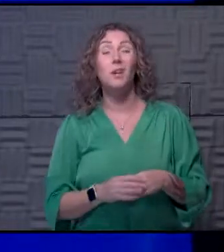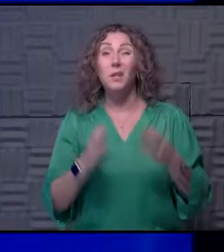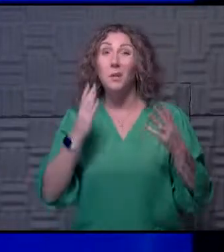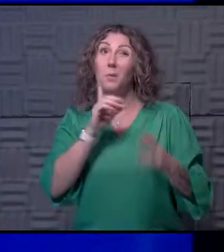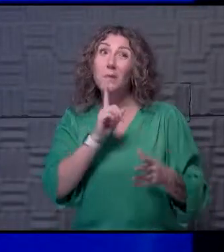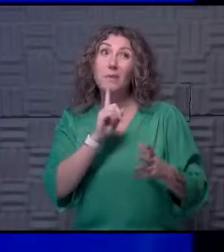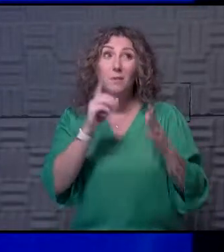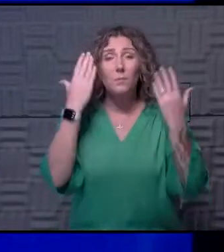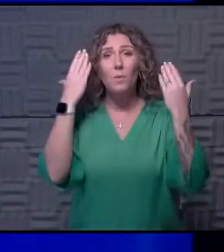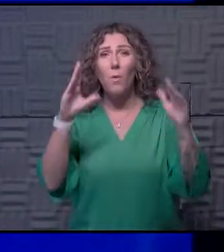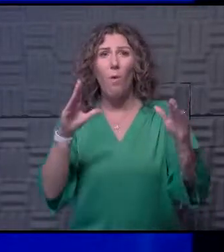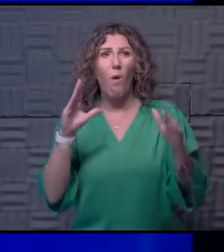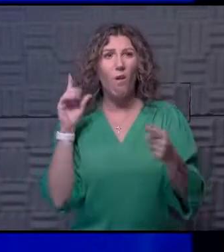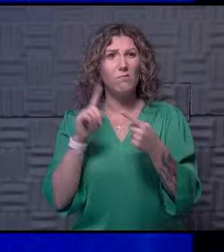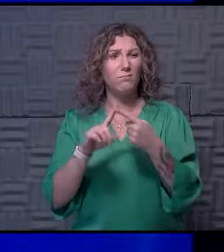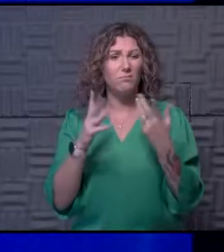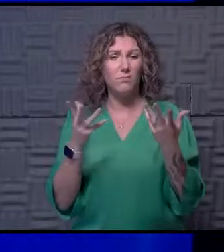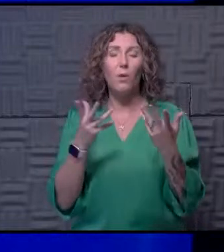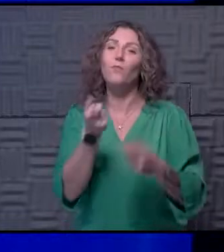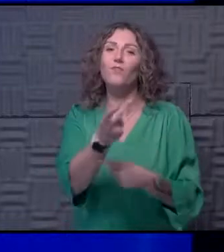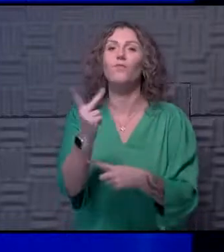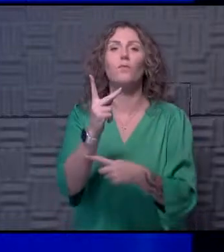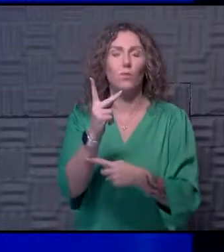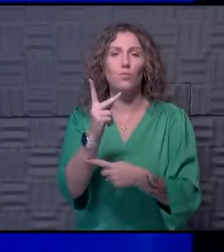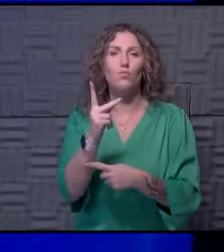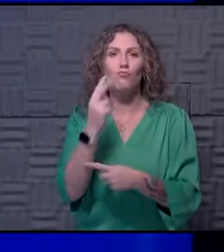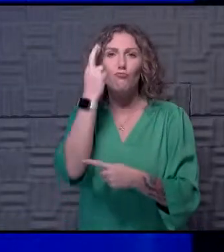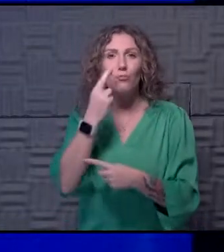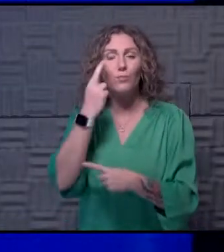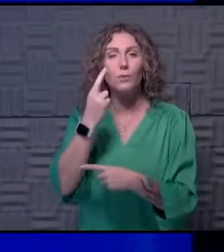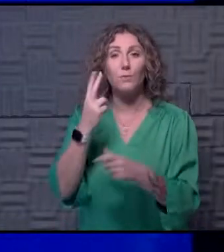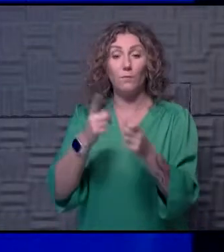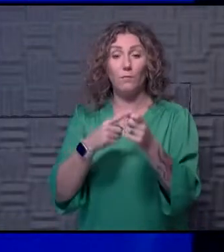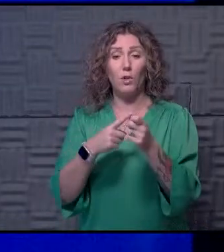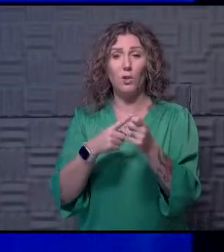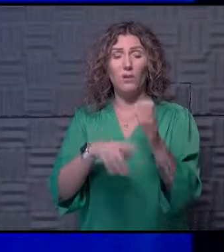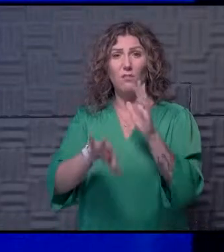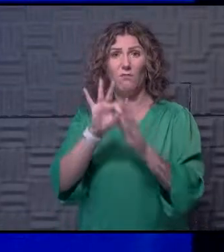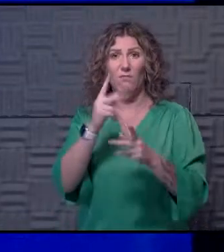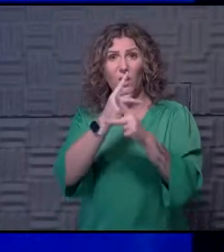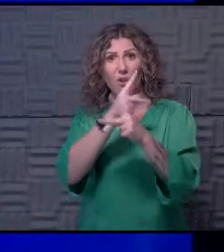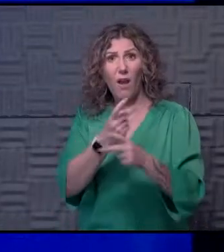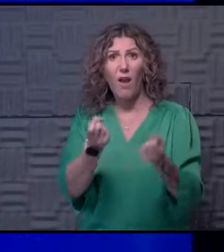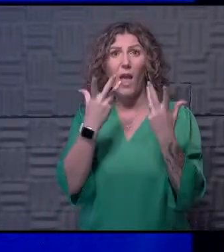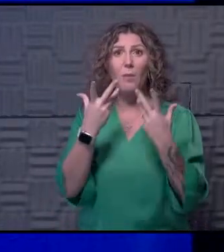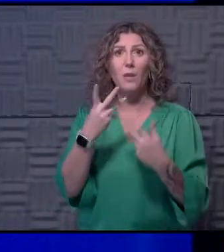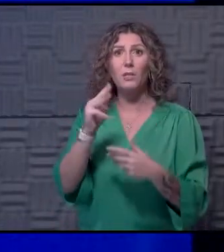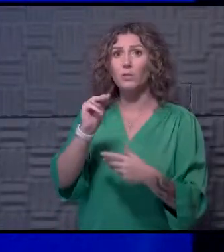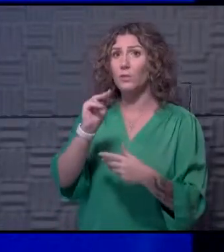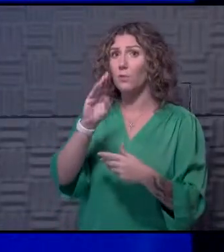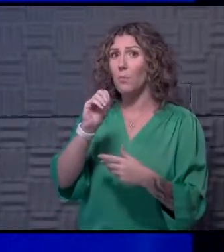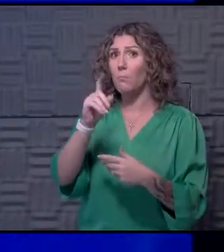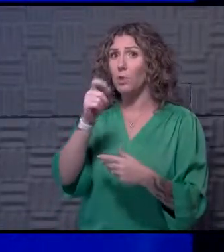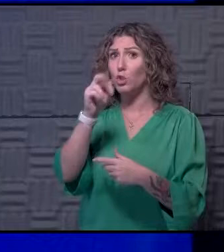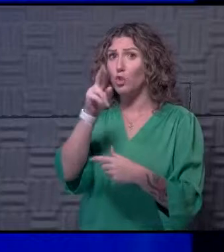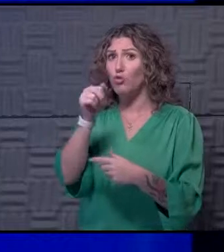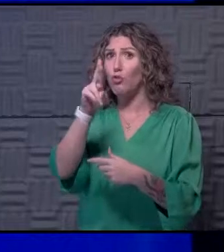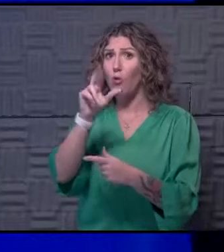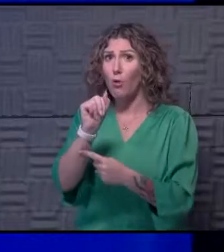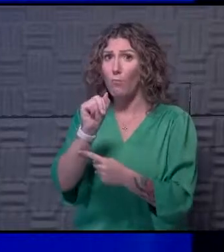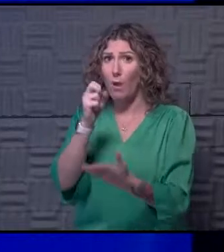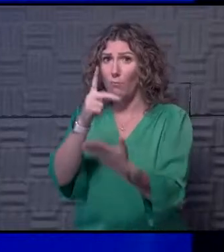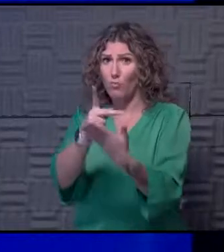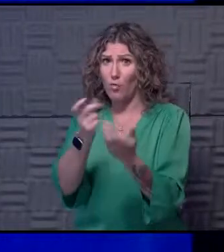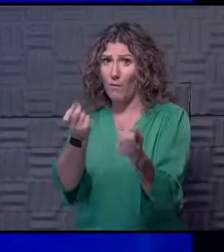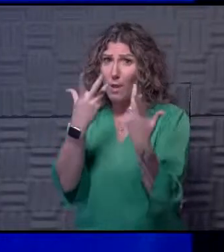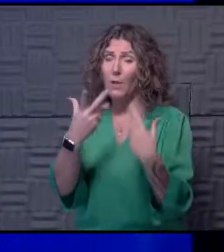know that for a couple of reasons. First of all, we have to find out how much the Moderna vaccine, if it's going to be approved. Now, I think it will be, but we don't know